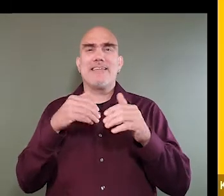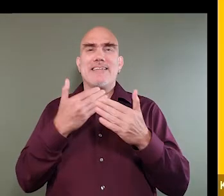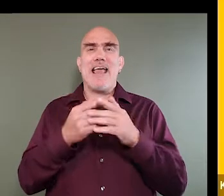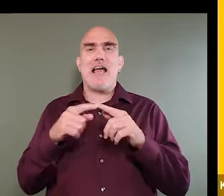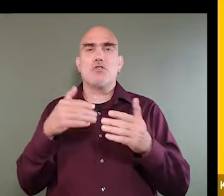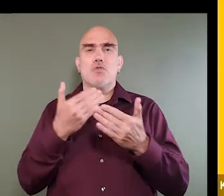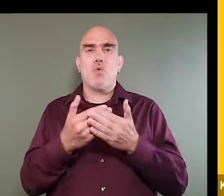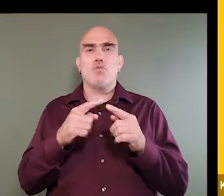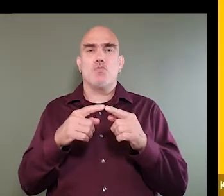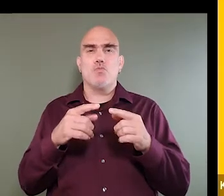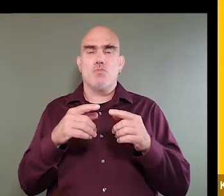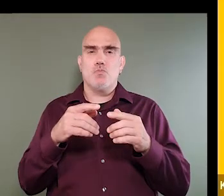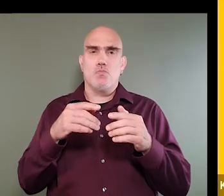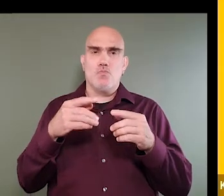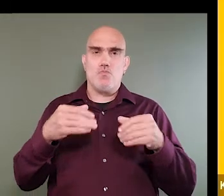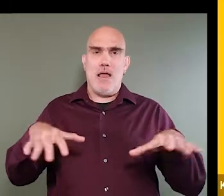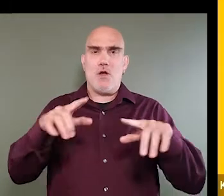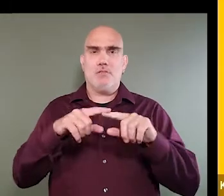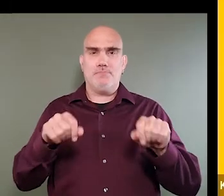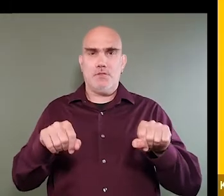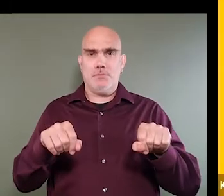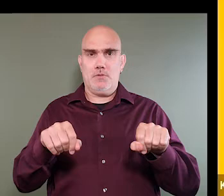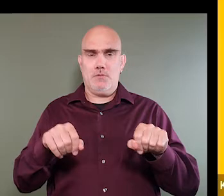can. Touch the toes.